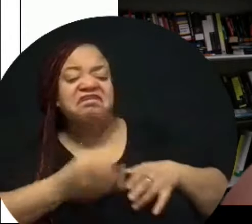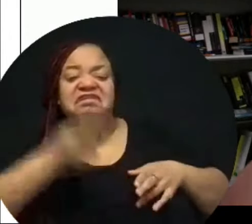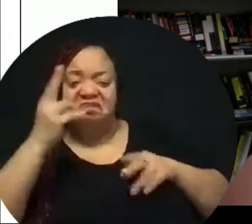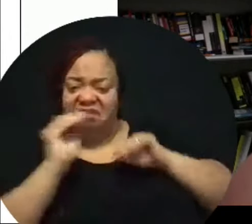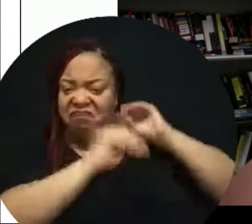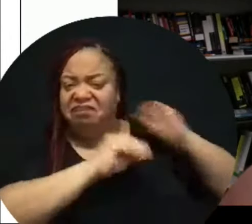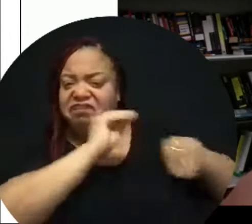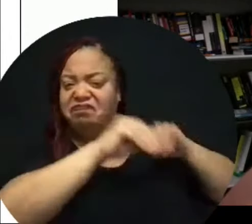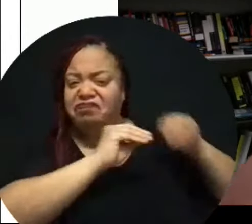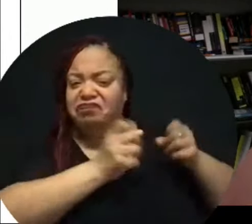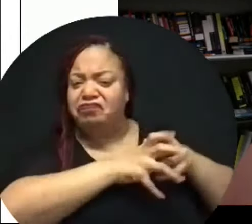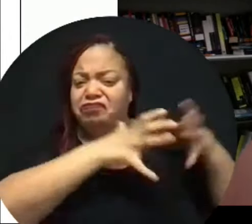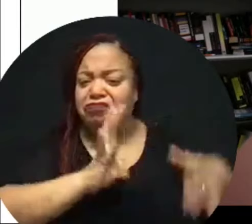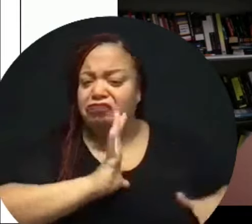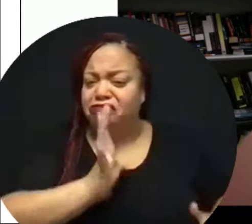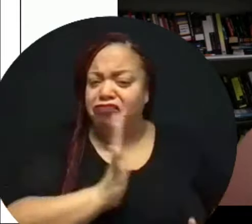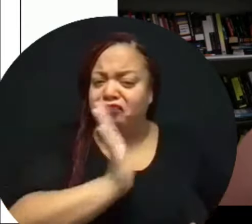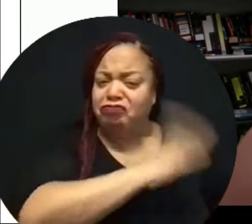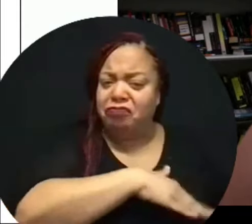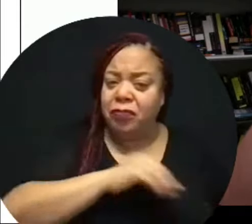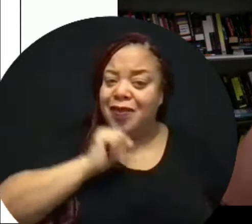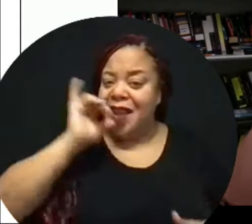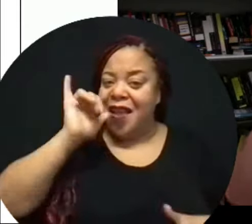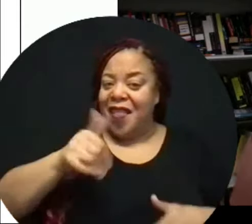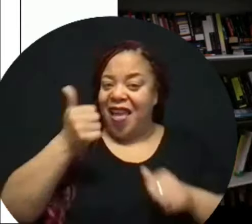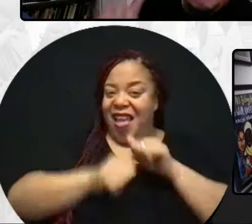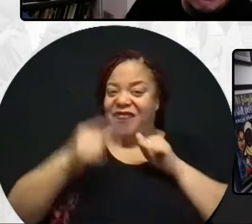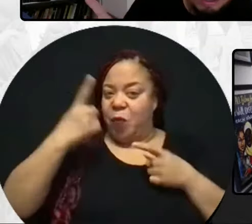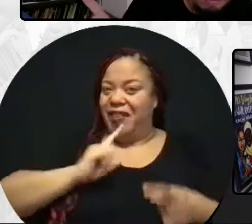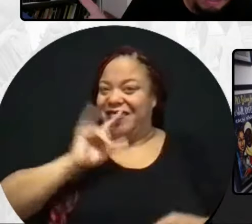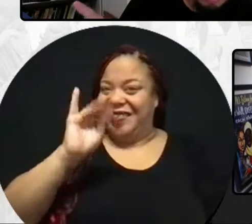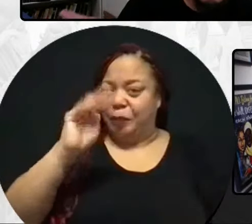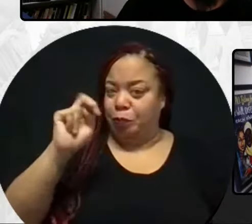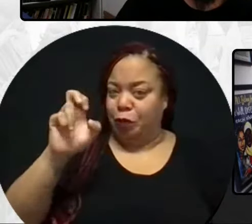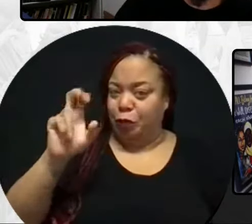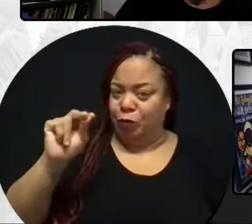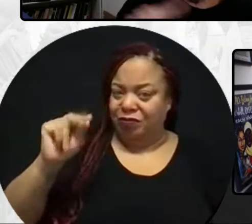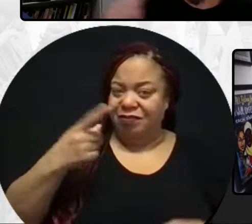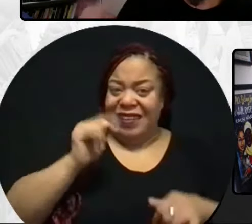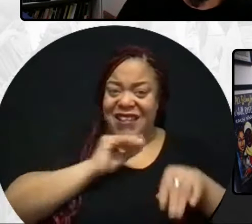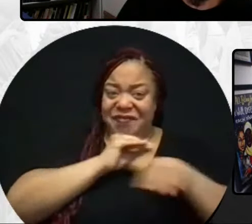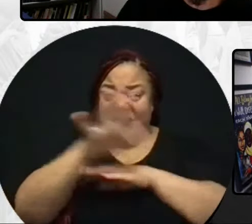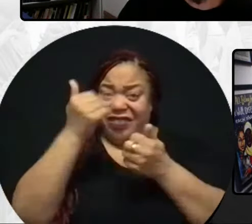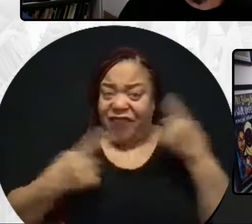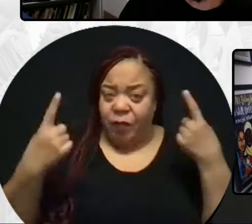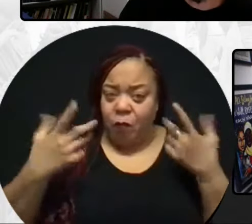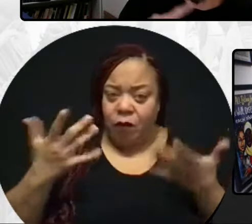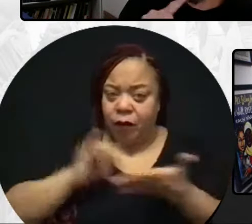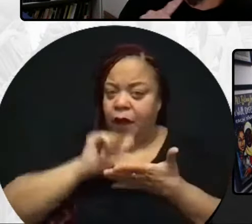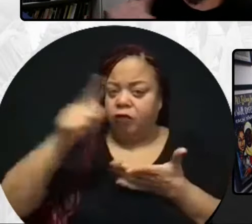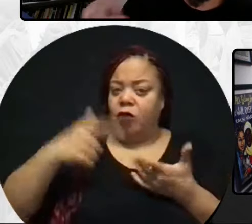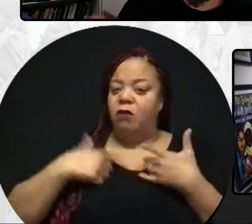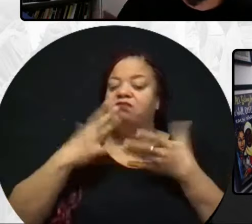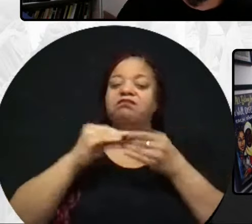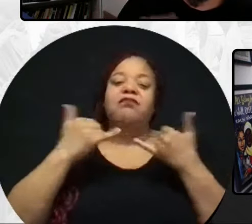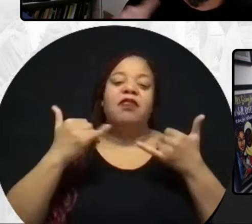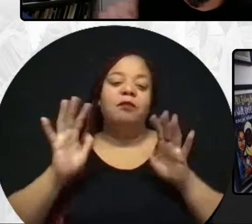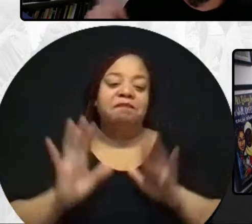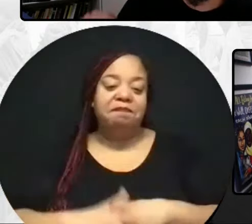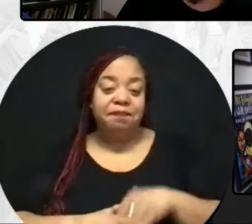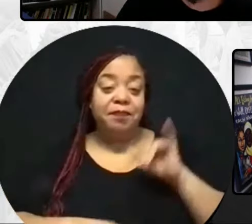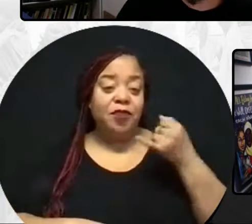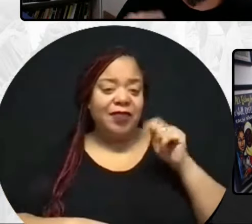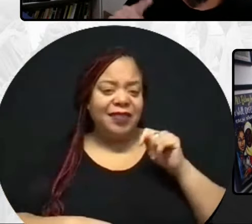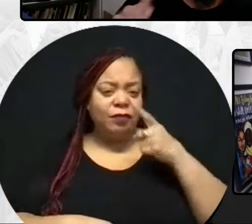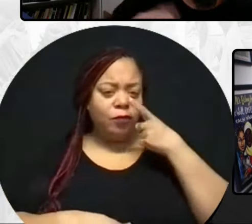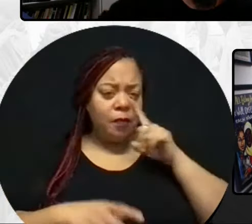mentioned, BP, I think, you know, And again, it's not to make an easy slippage between different key moments and the